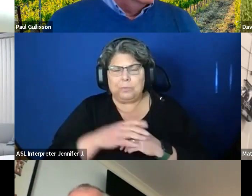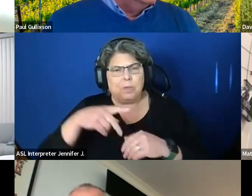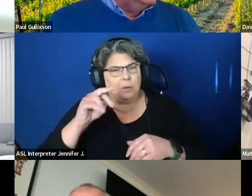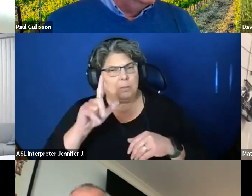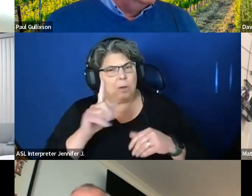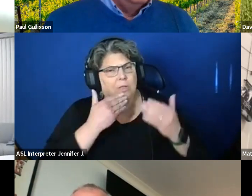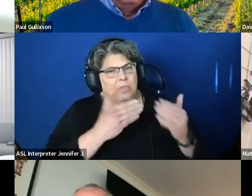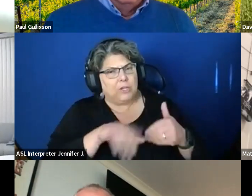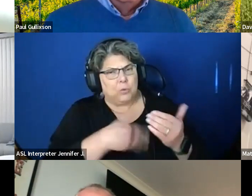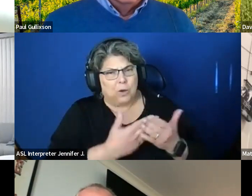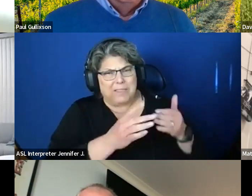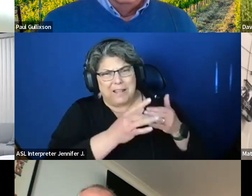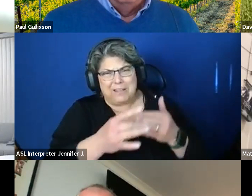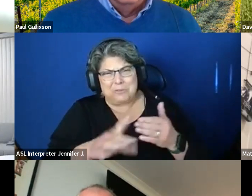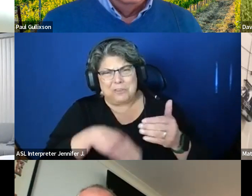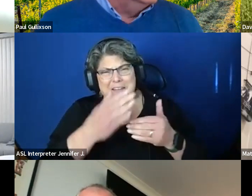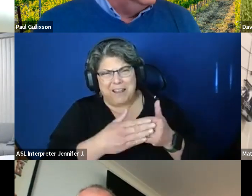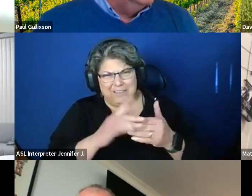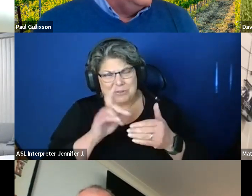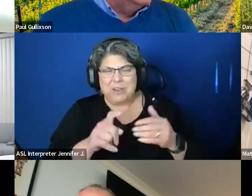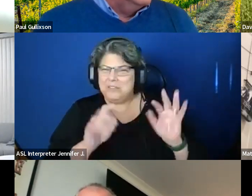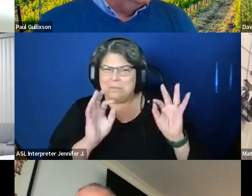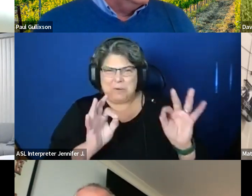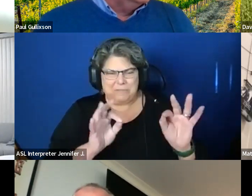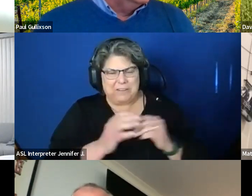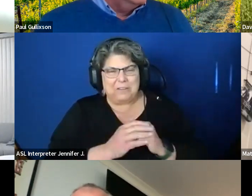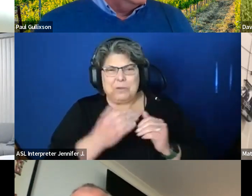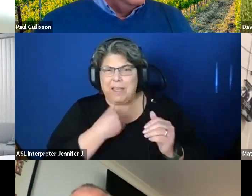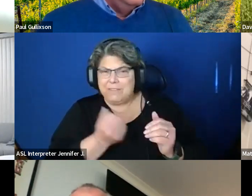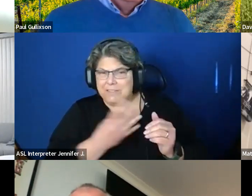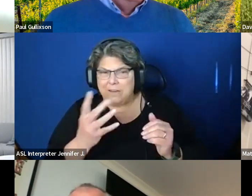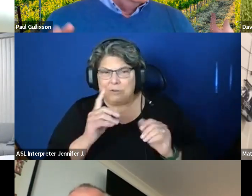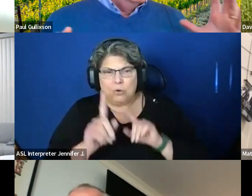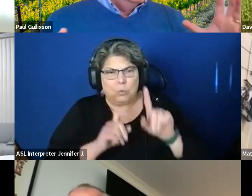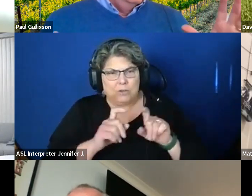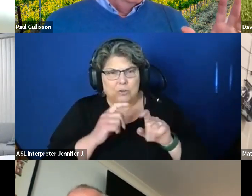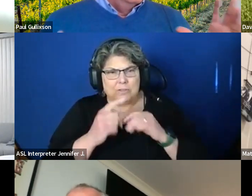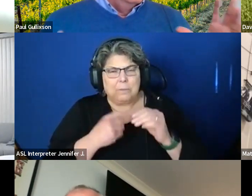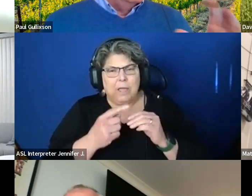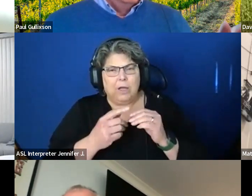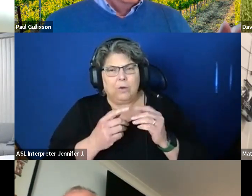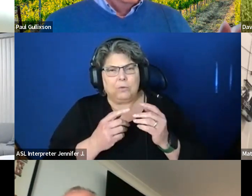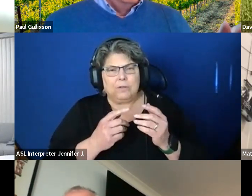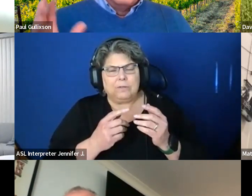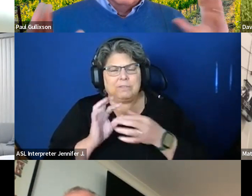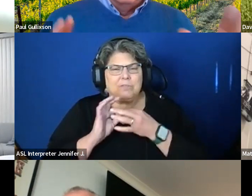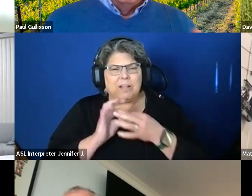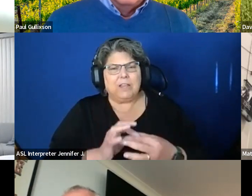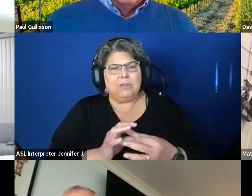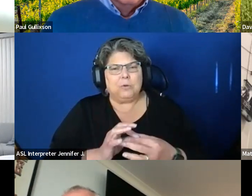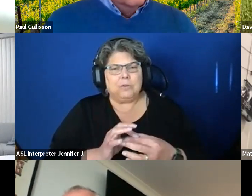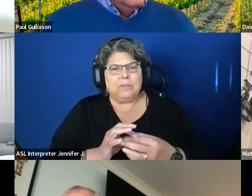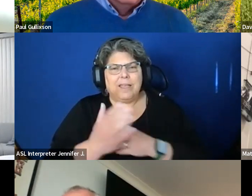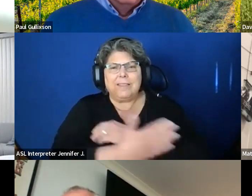next question. It's a very good segue, because we have a number of questions about that relate to the fact that the